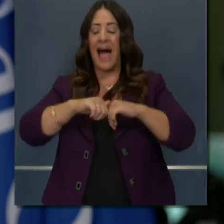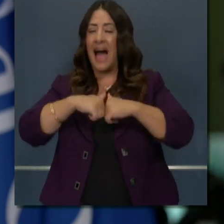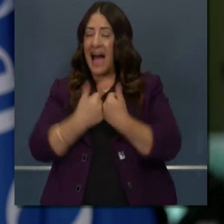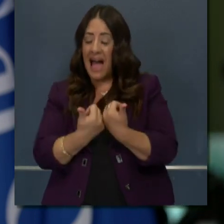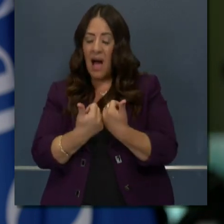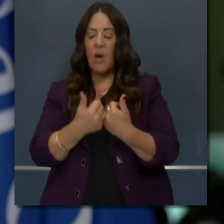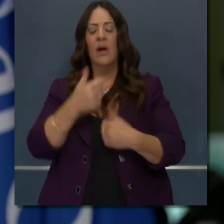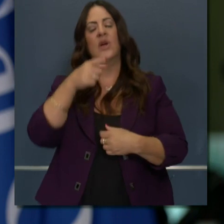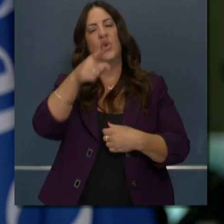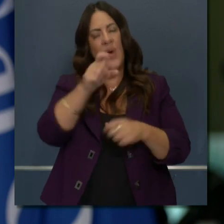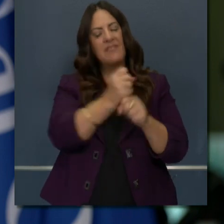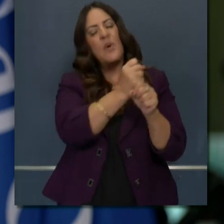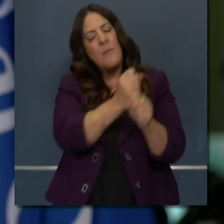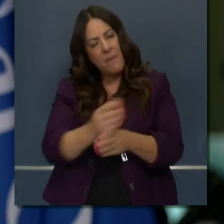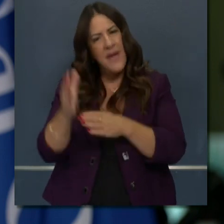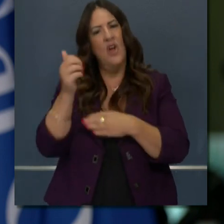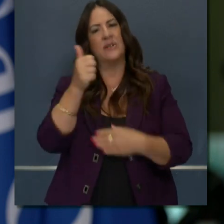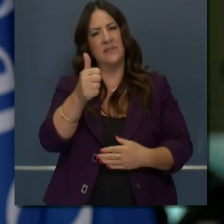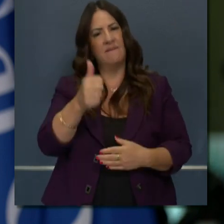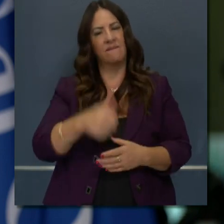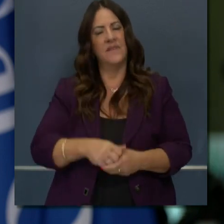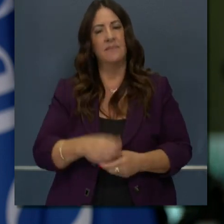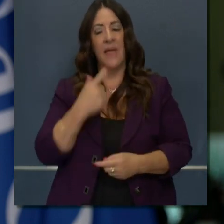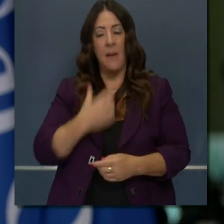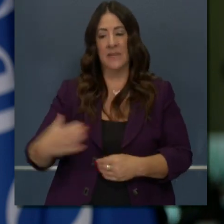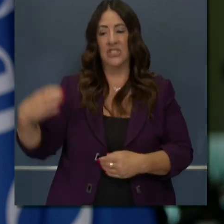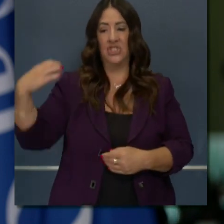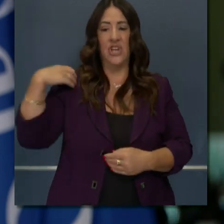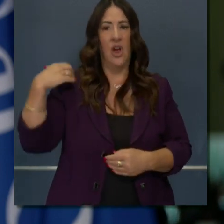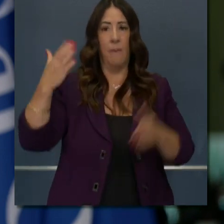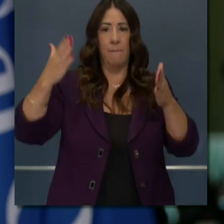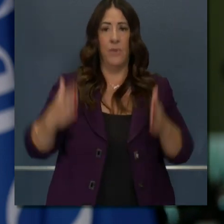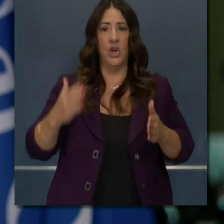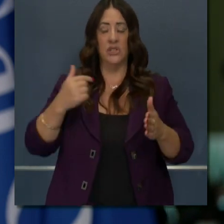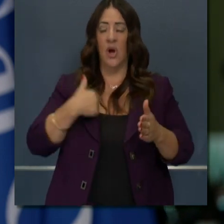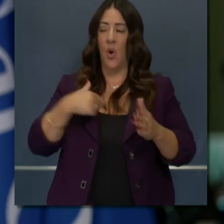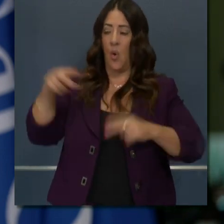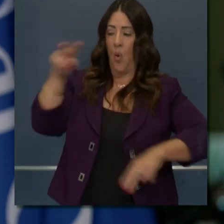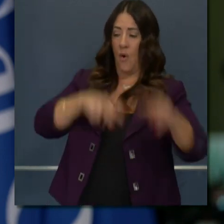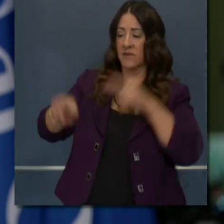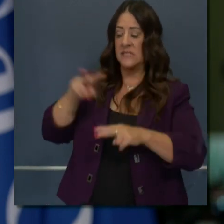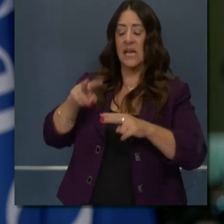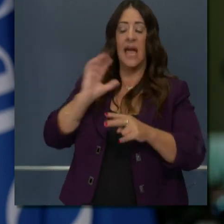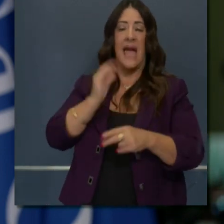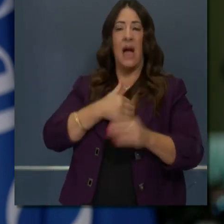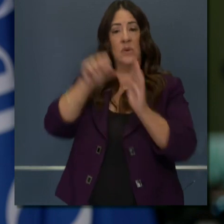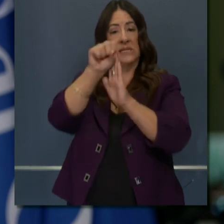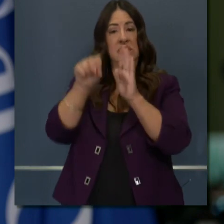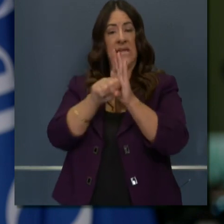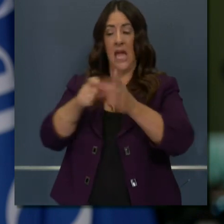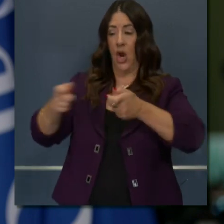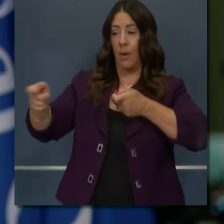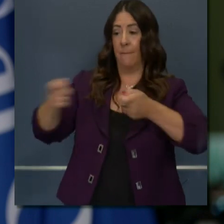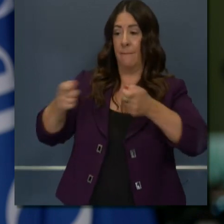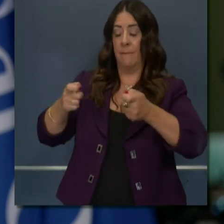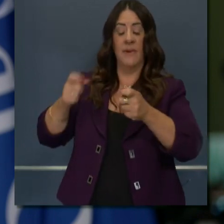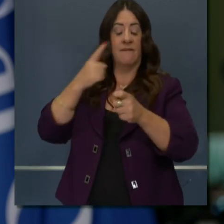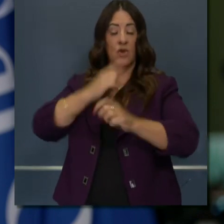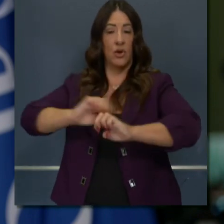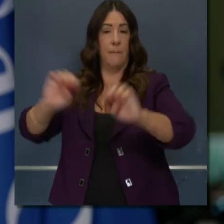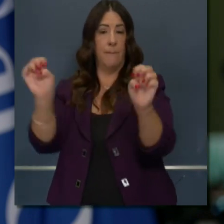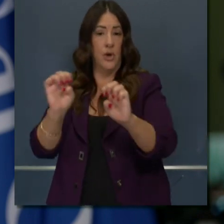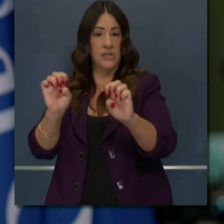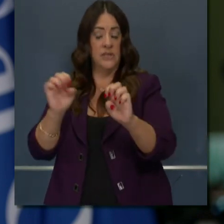prepared. As the chair that oversees our state's emergency management, I believe in investing